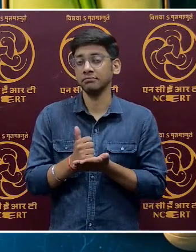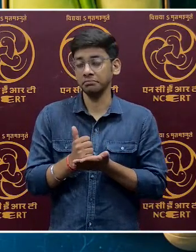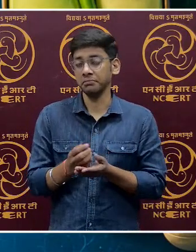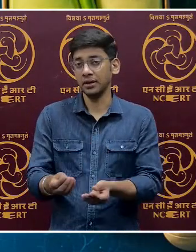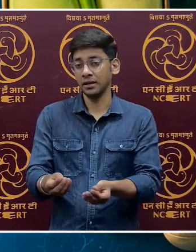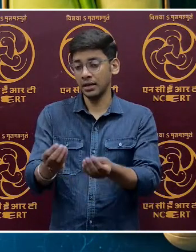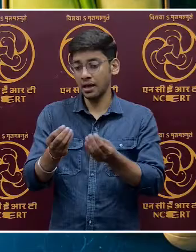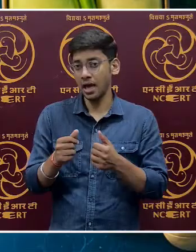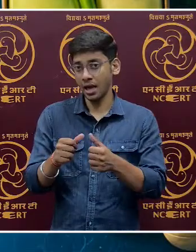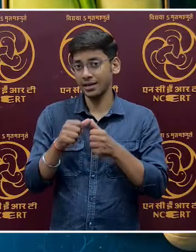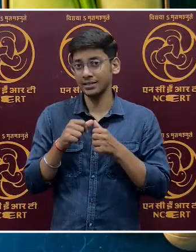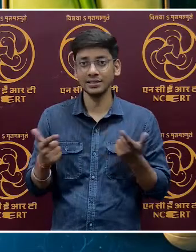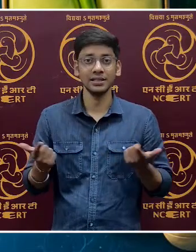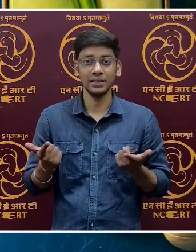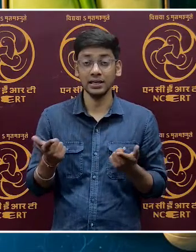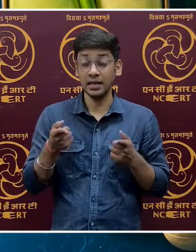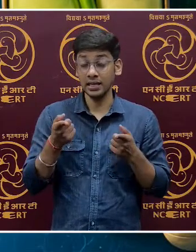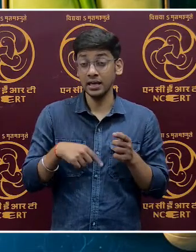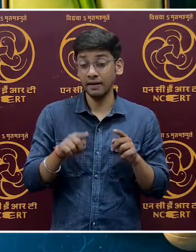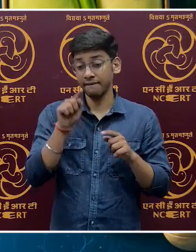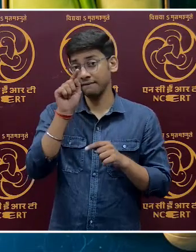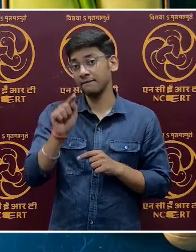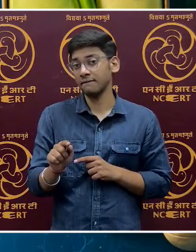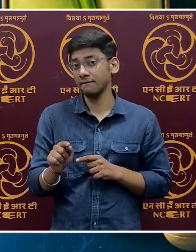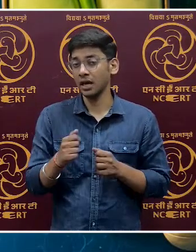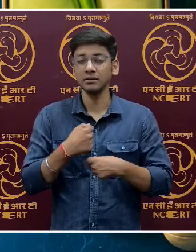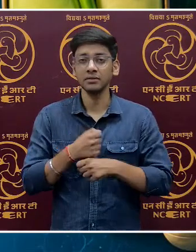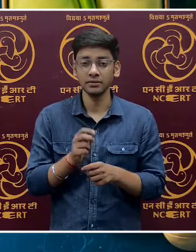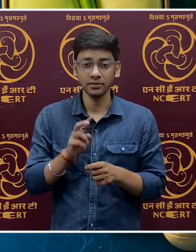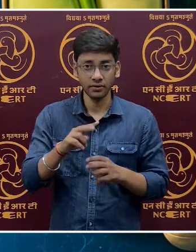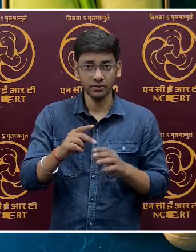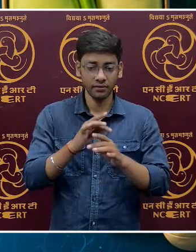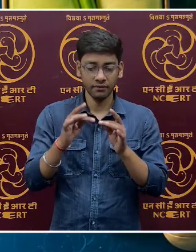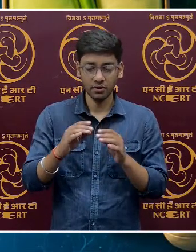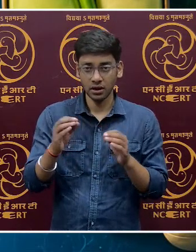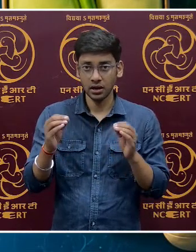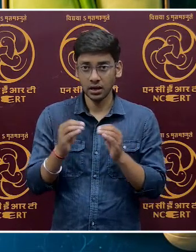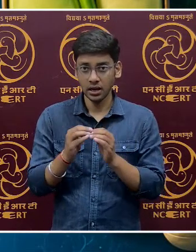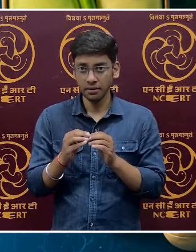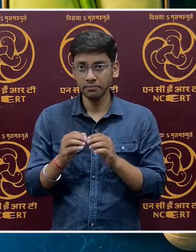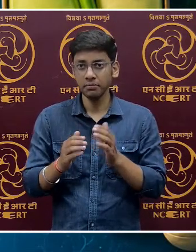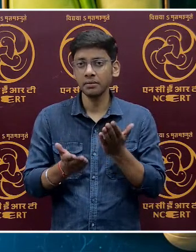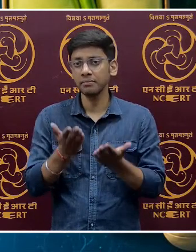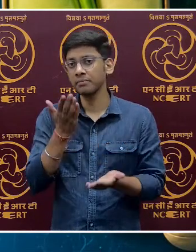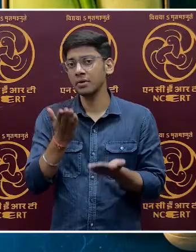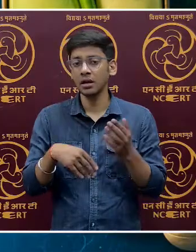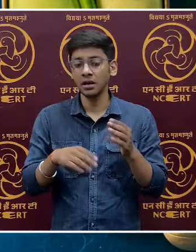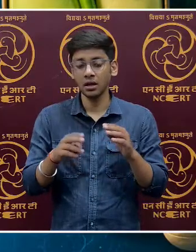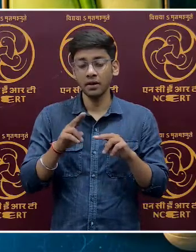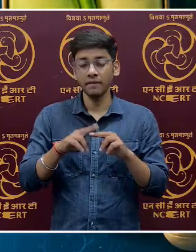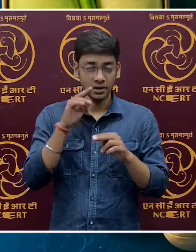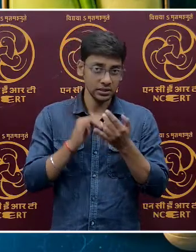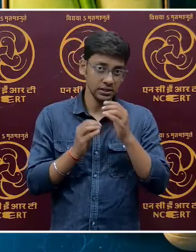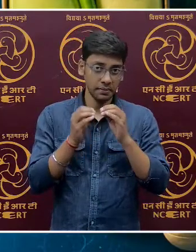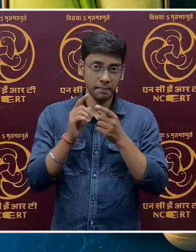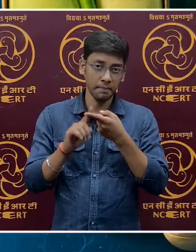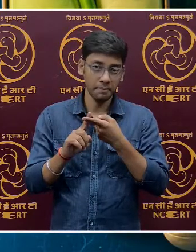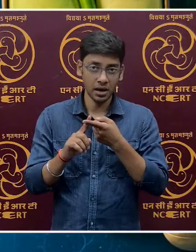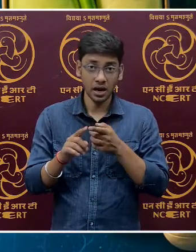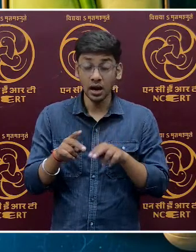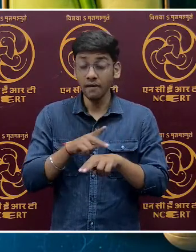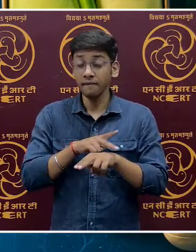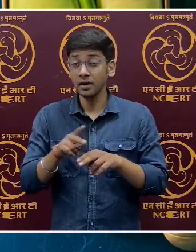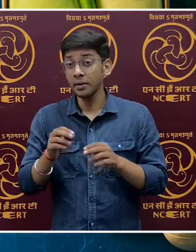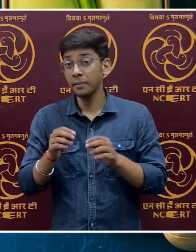one is the right answer. So this feature is also making the virtual lab comparatively more feasible as compared to physical lab, because